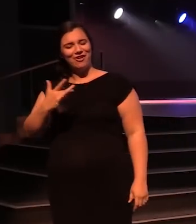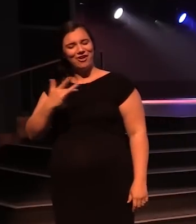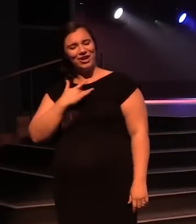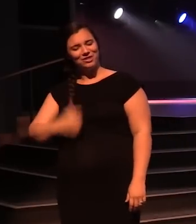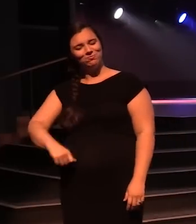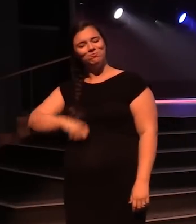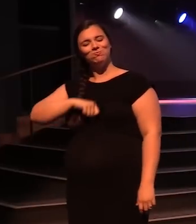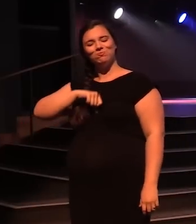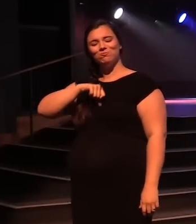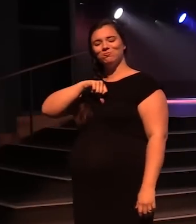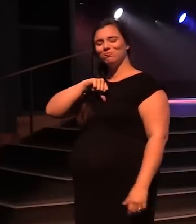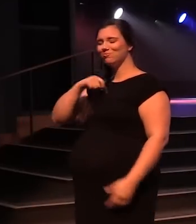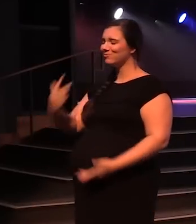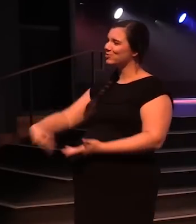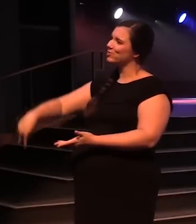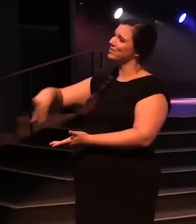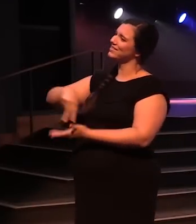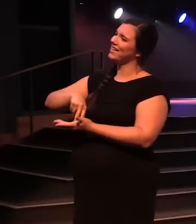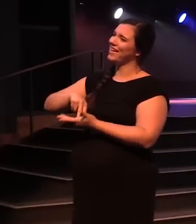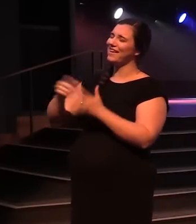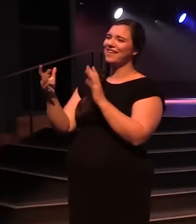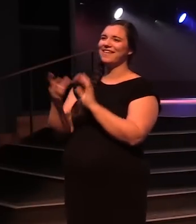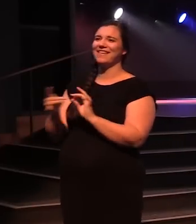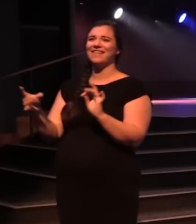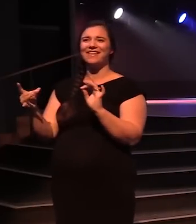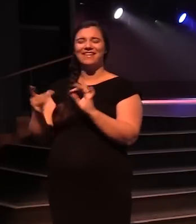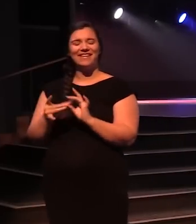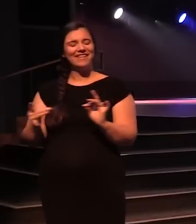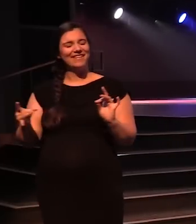heart, and it's time we stand and say